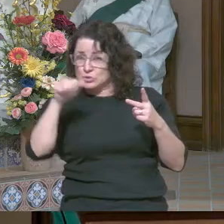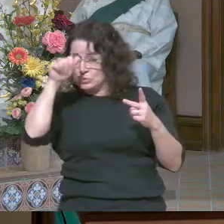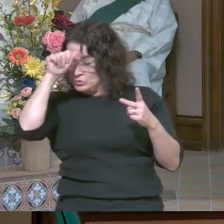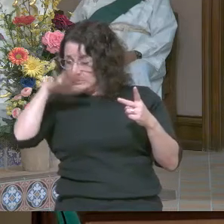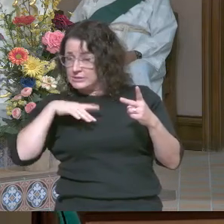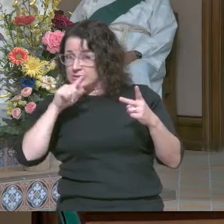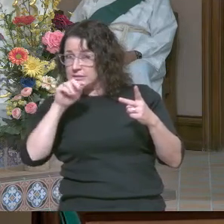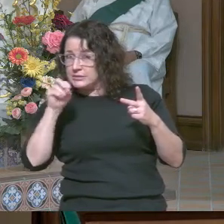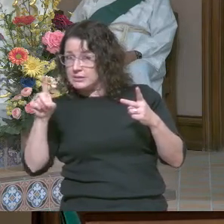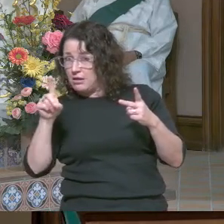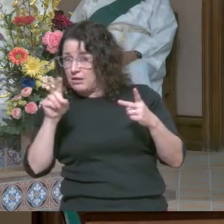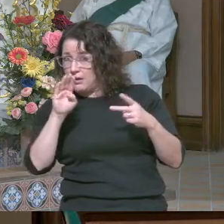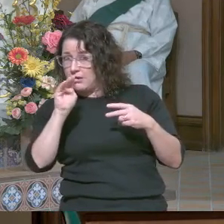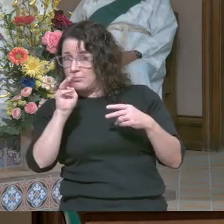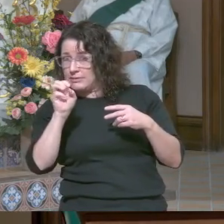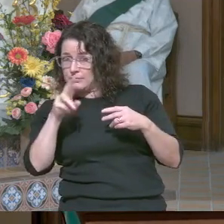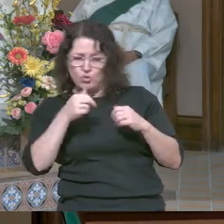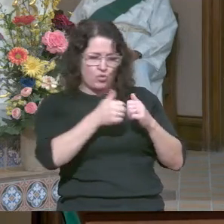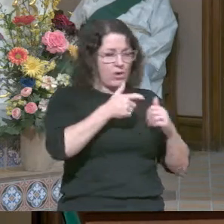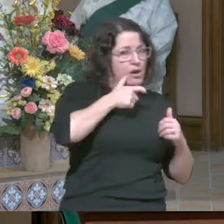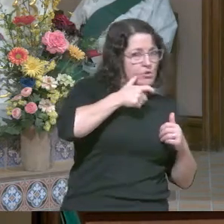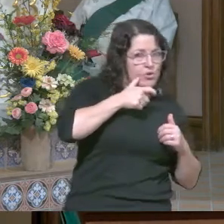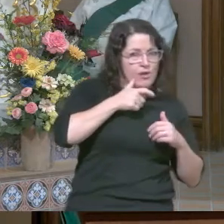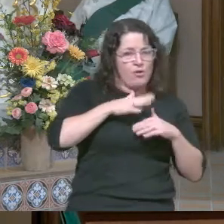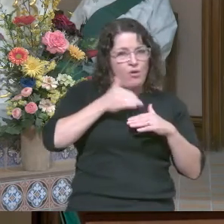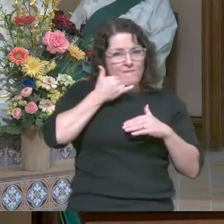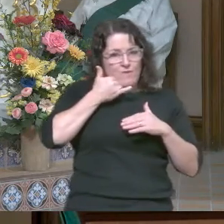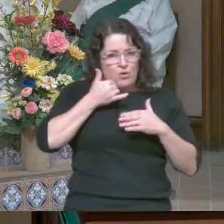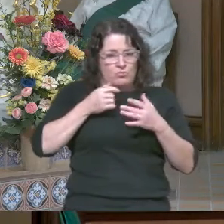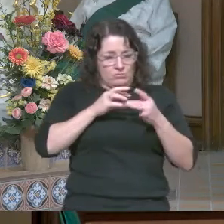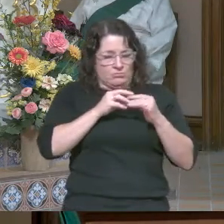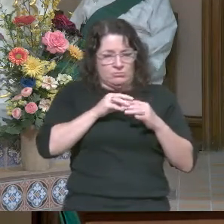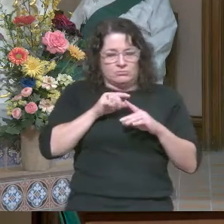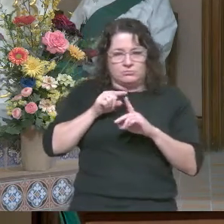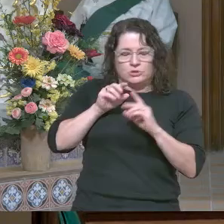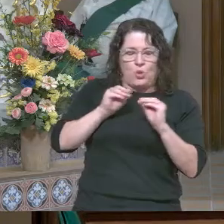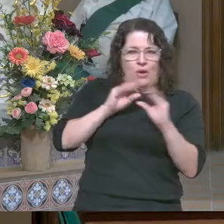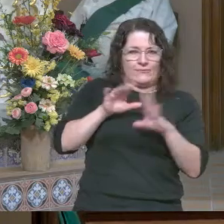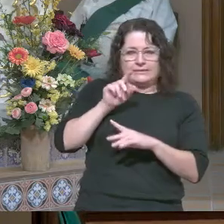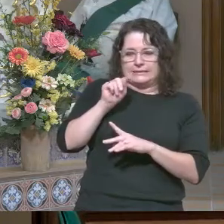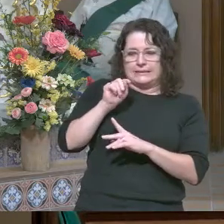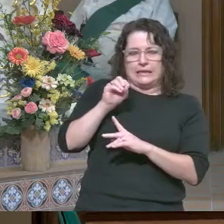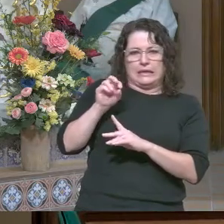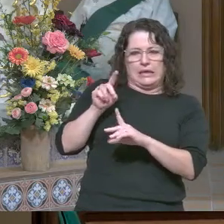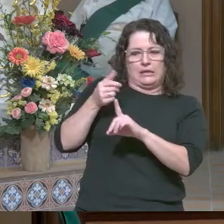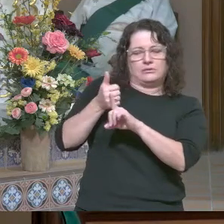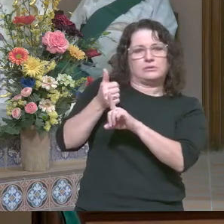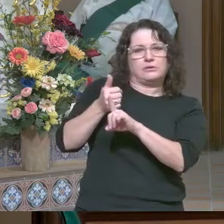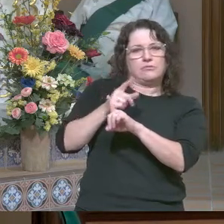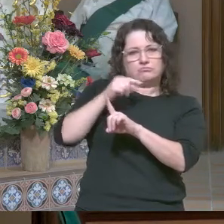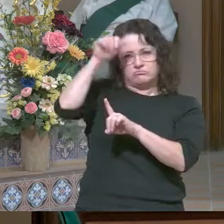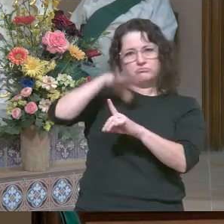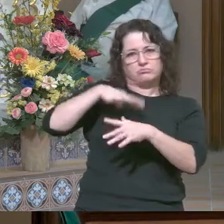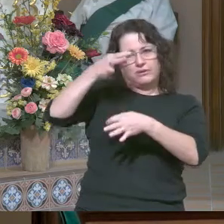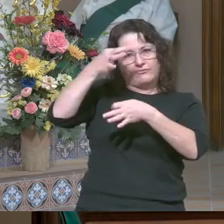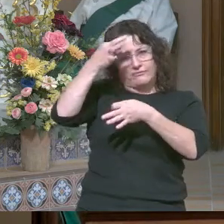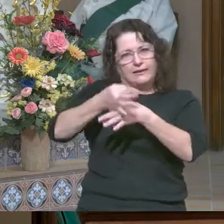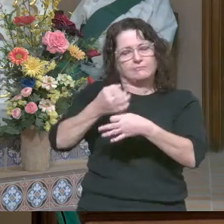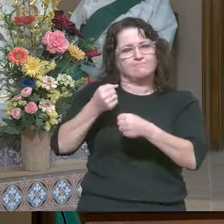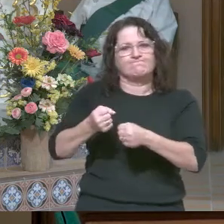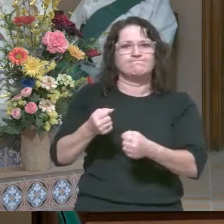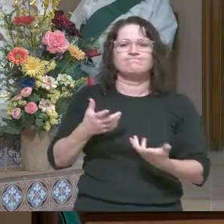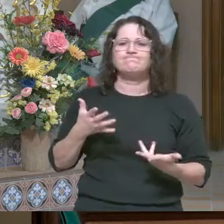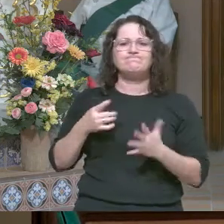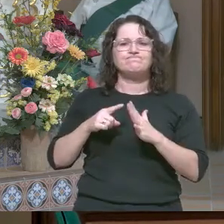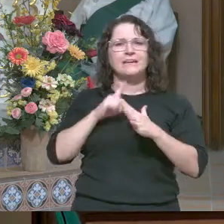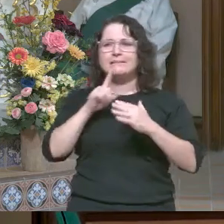So this man was a man of faith. And I think it's just beautiful to see this stance